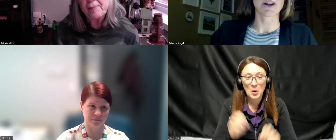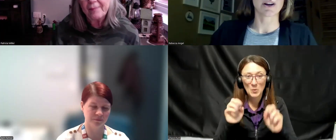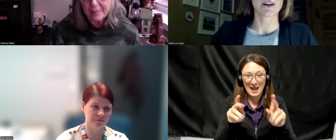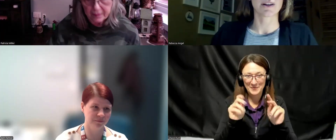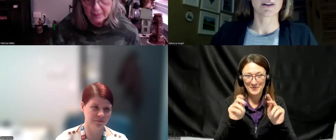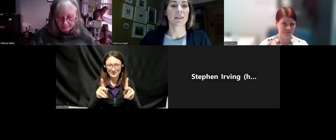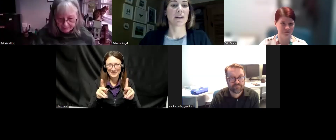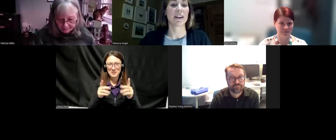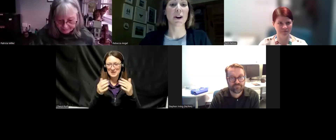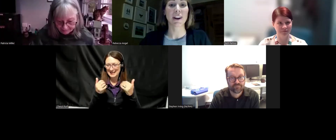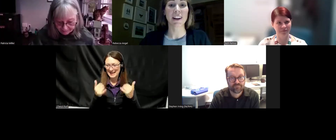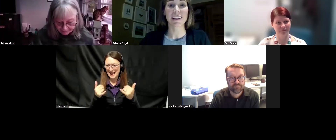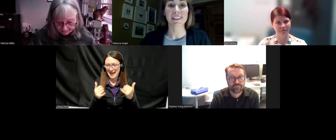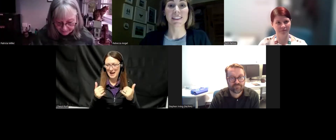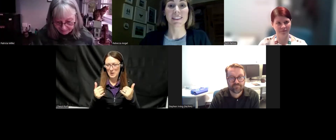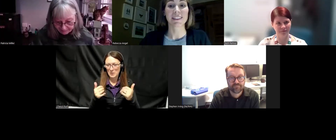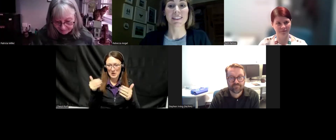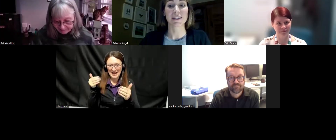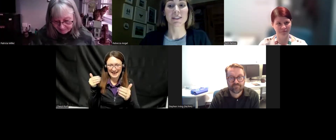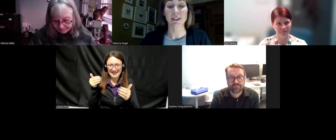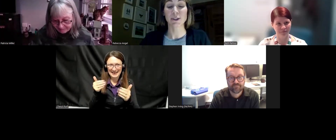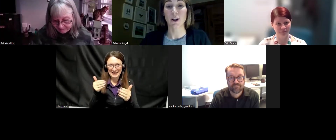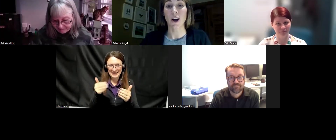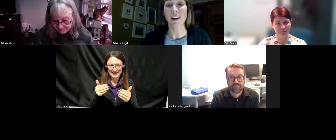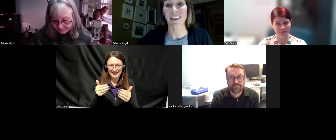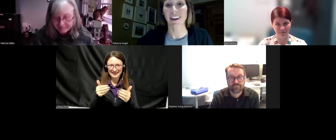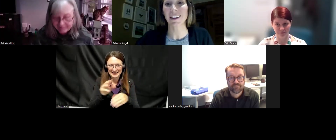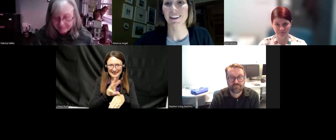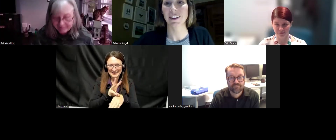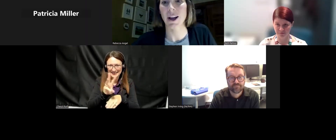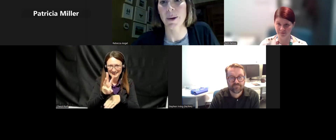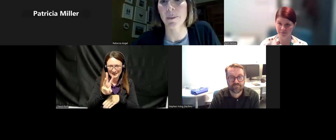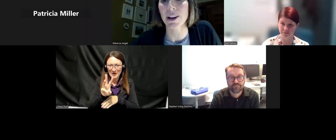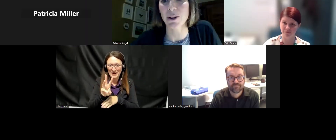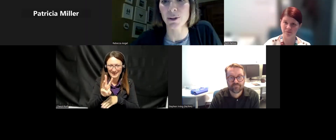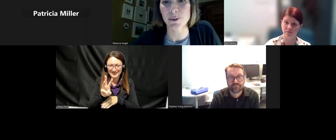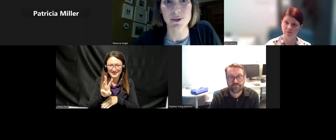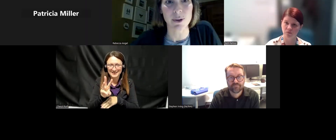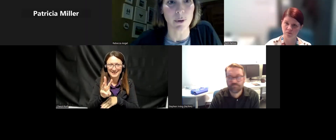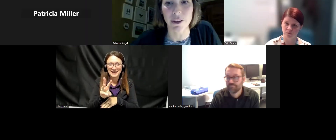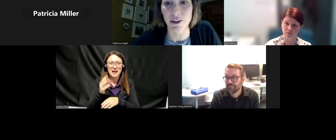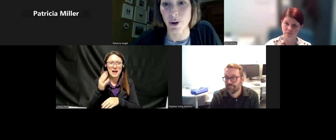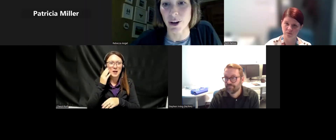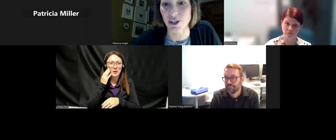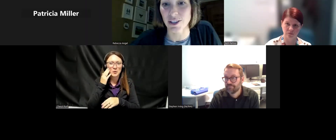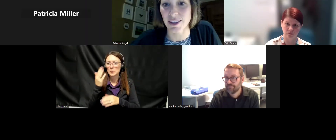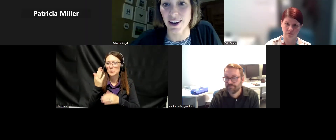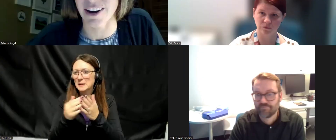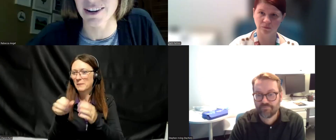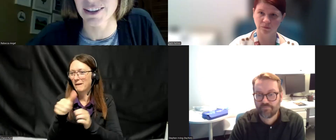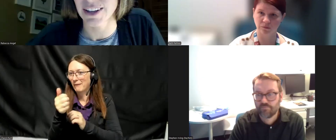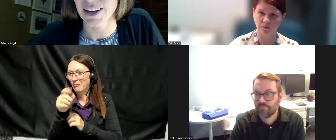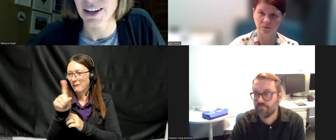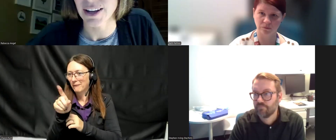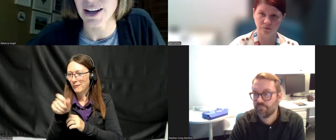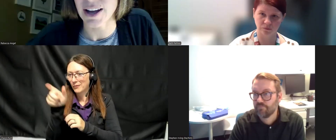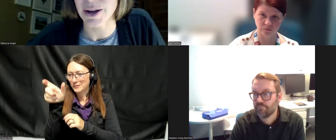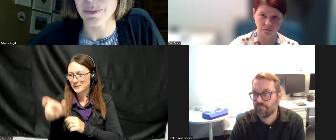Okay, we are nearing 6 o'clock, I think. I know there's some other questions